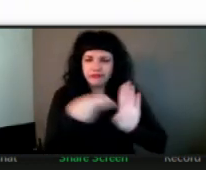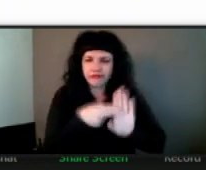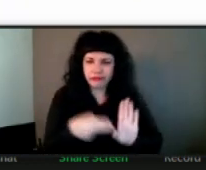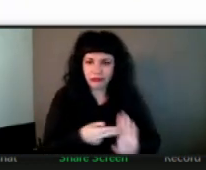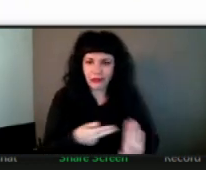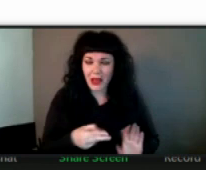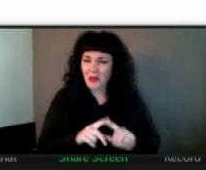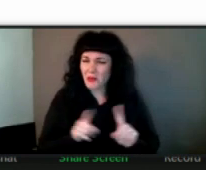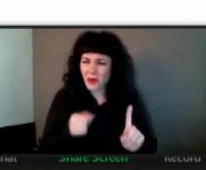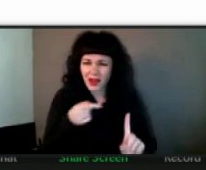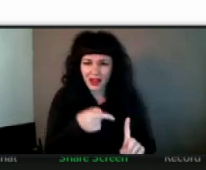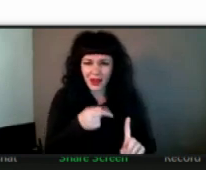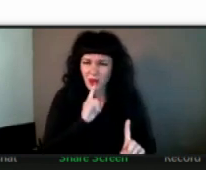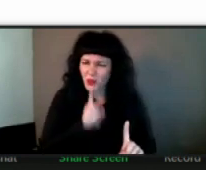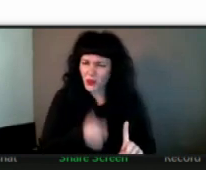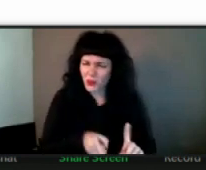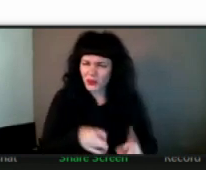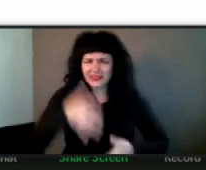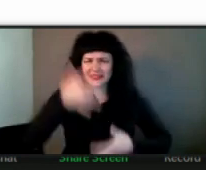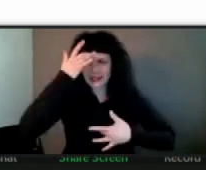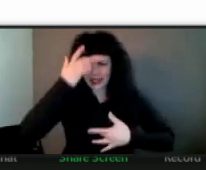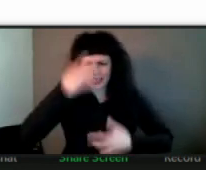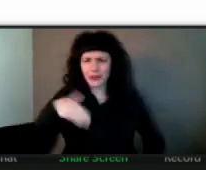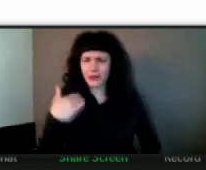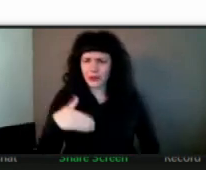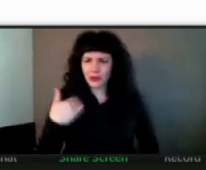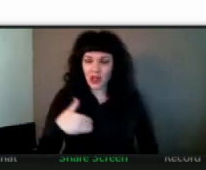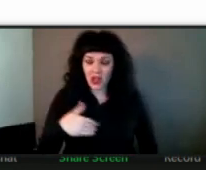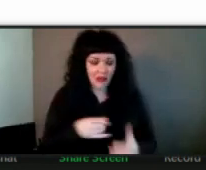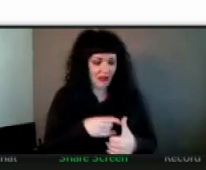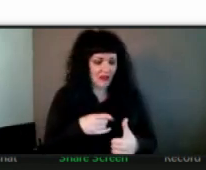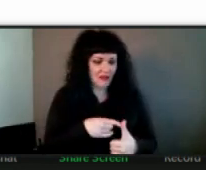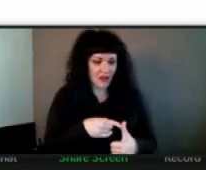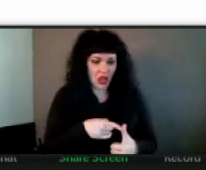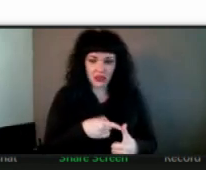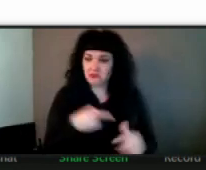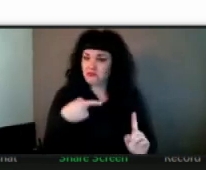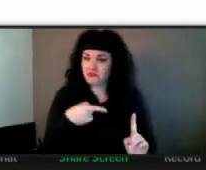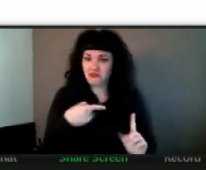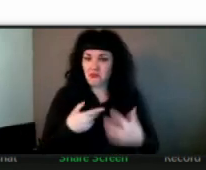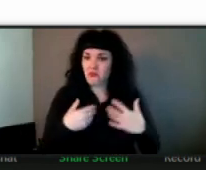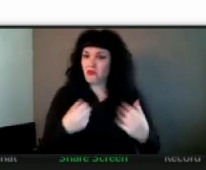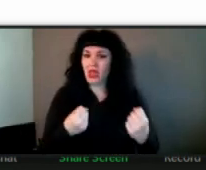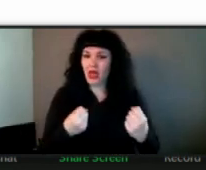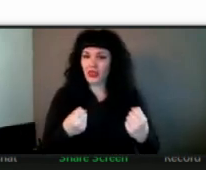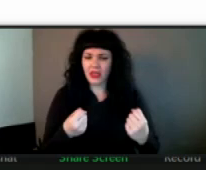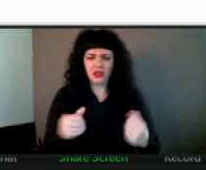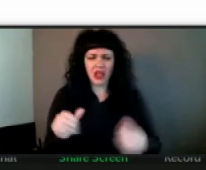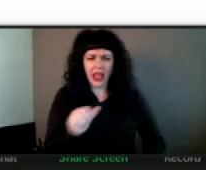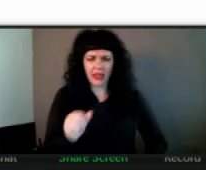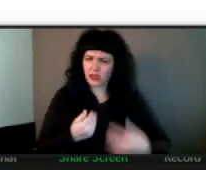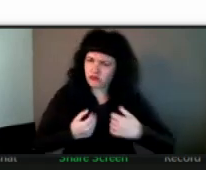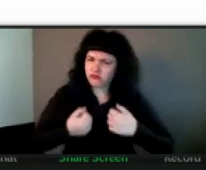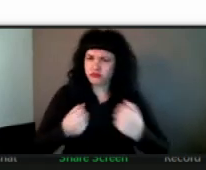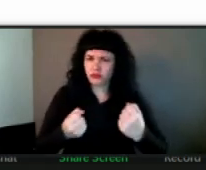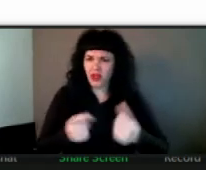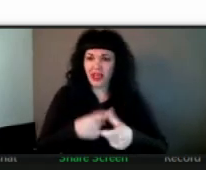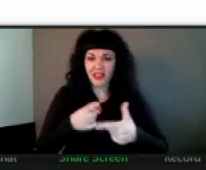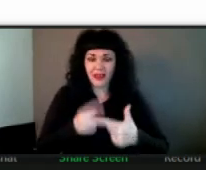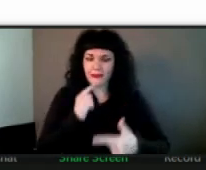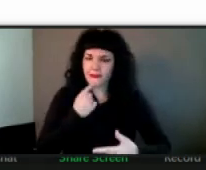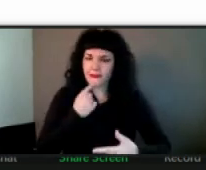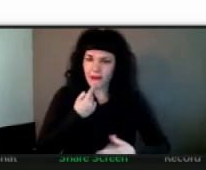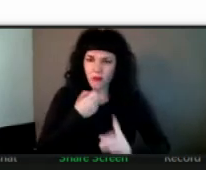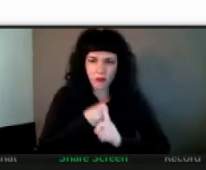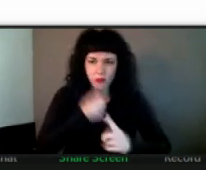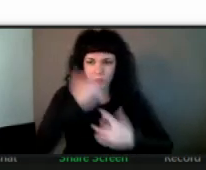been so healthy and such an athlete. He was just critically ill. So we were just, you know, we